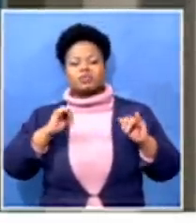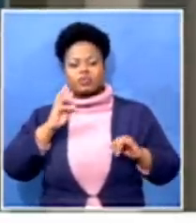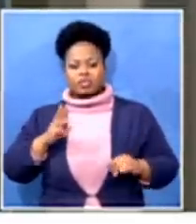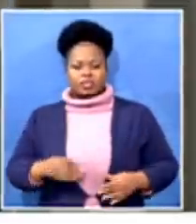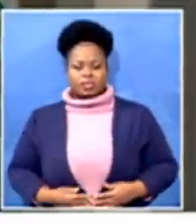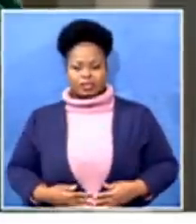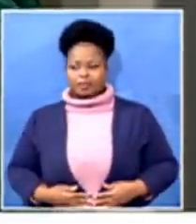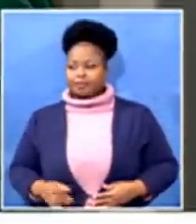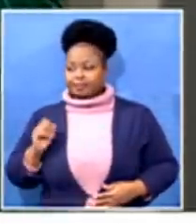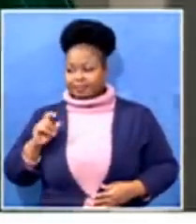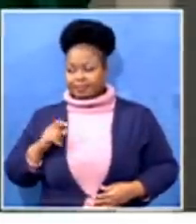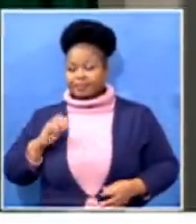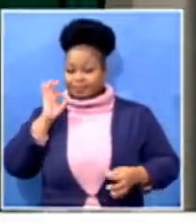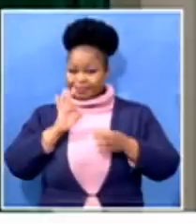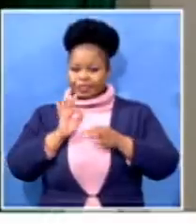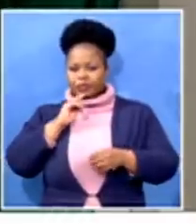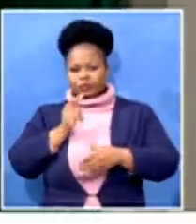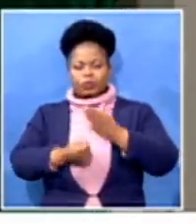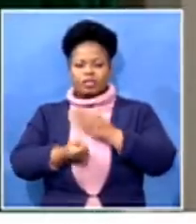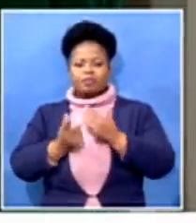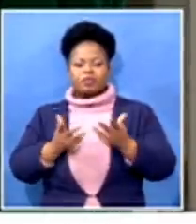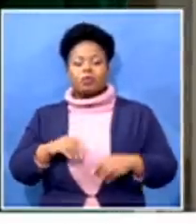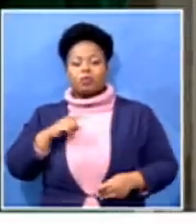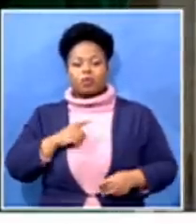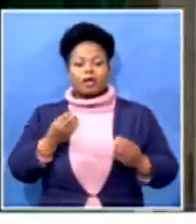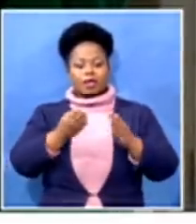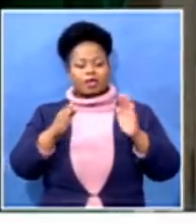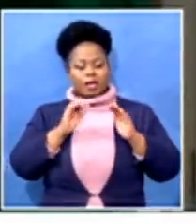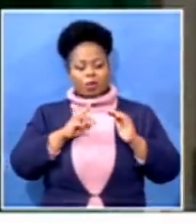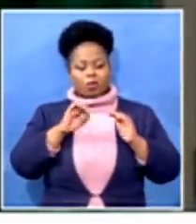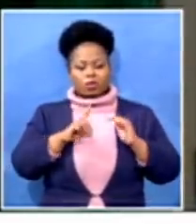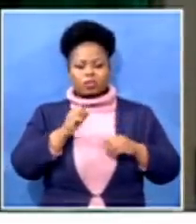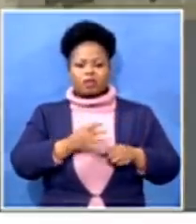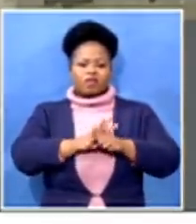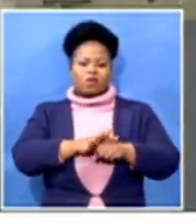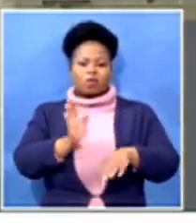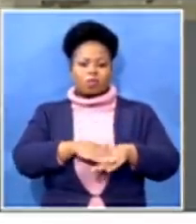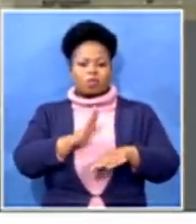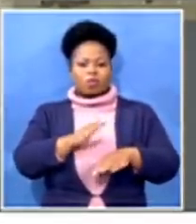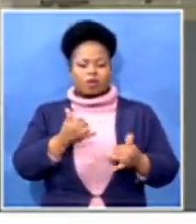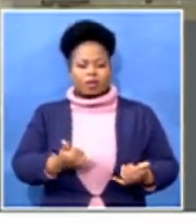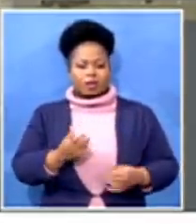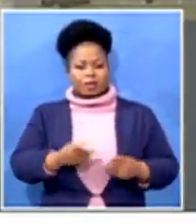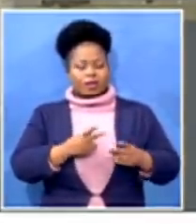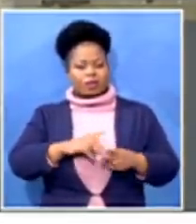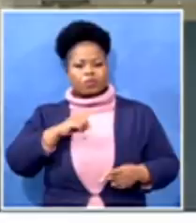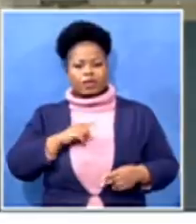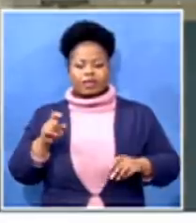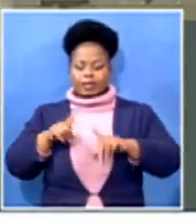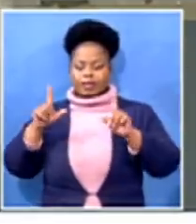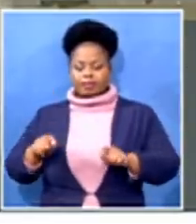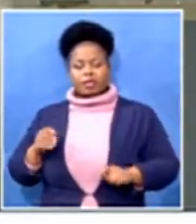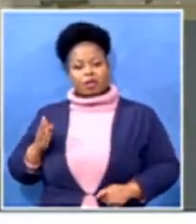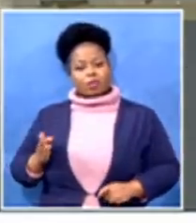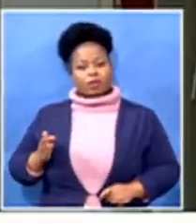And this is exactly what we are finding. We're finding that our wards are much, much fuller now. we're finding that obviously in Cape Town